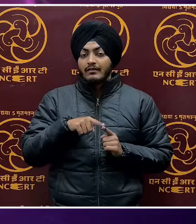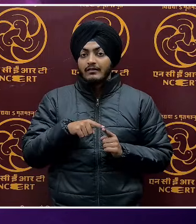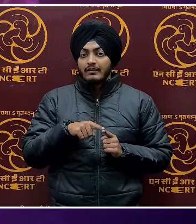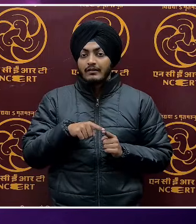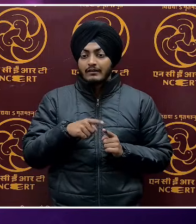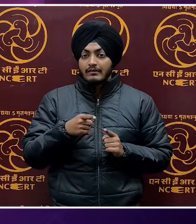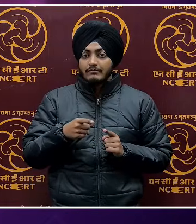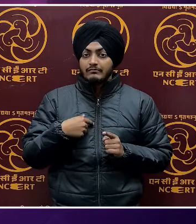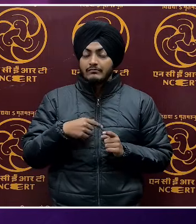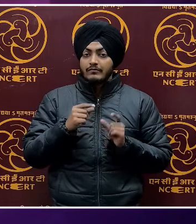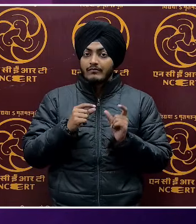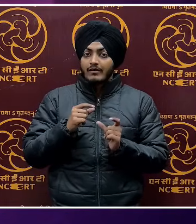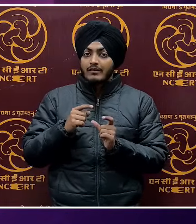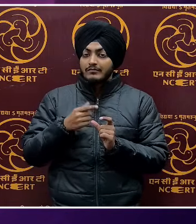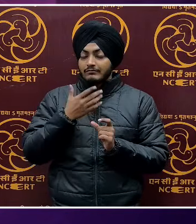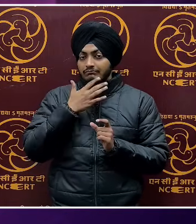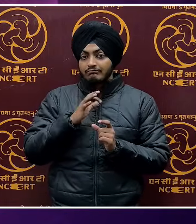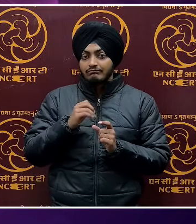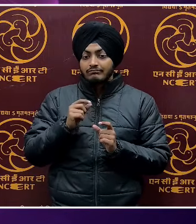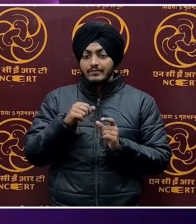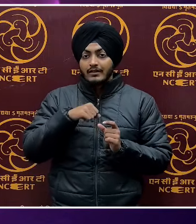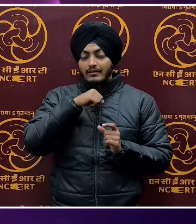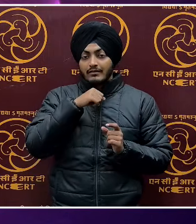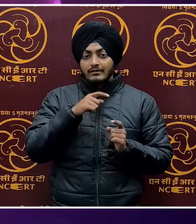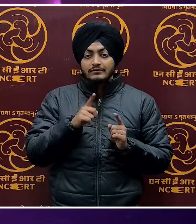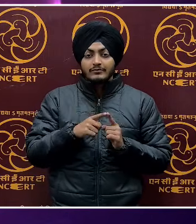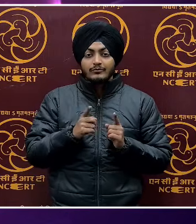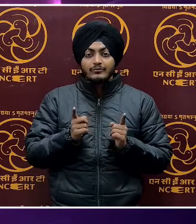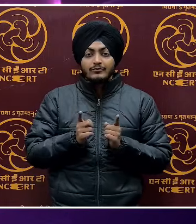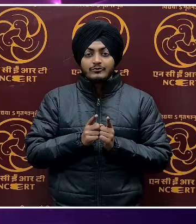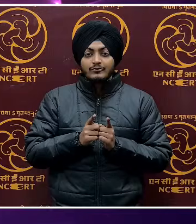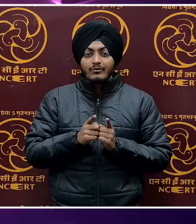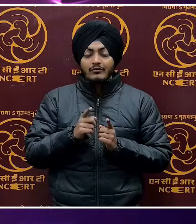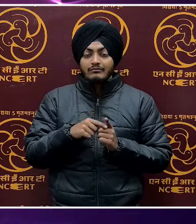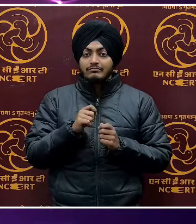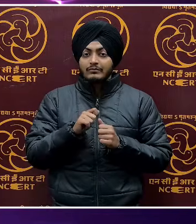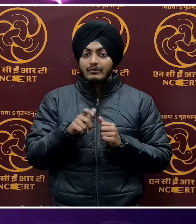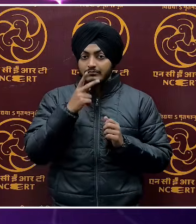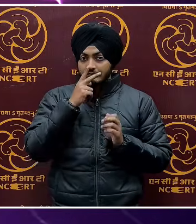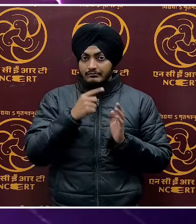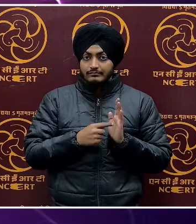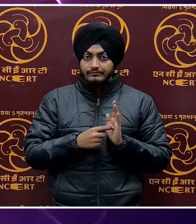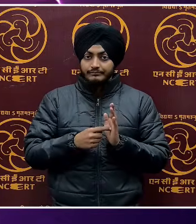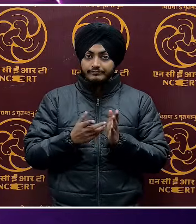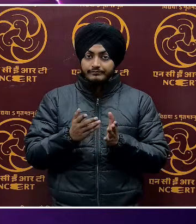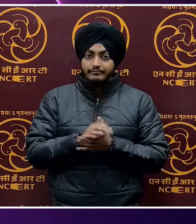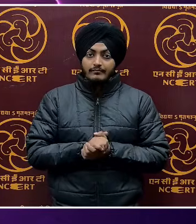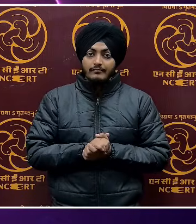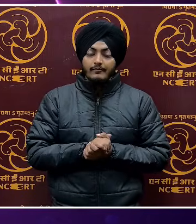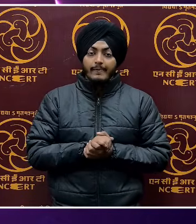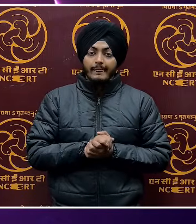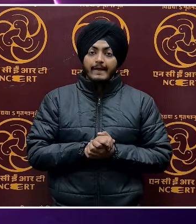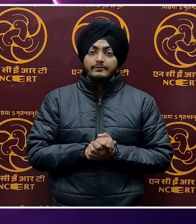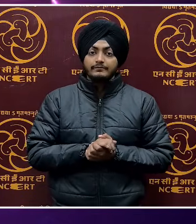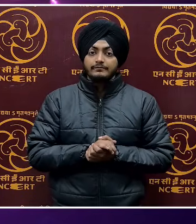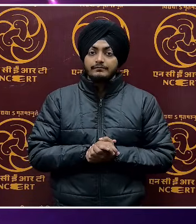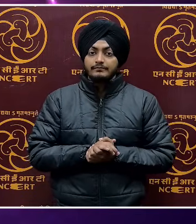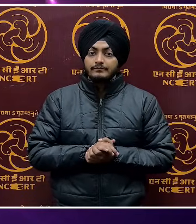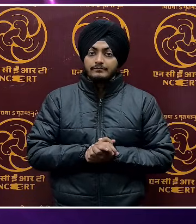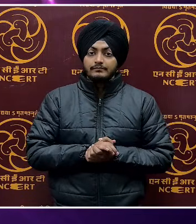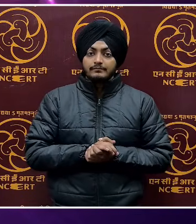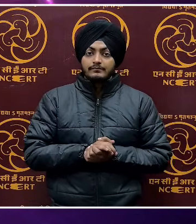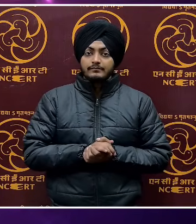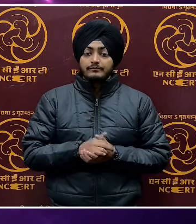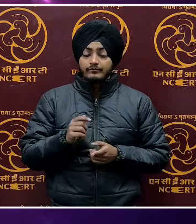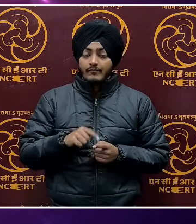acts of kindness, little deeds of warmth, spread smiles and happiness. Okay, ma'am. So in